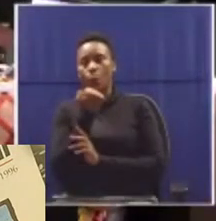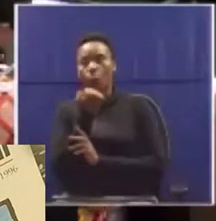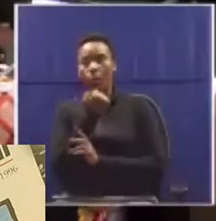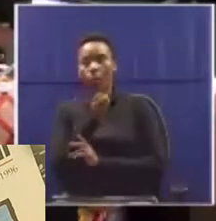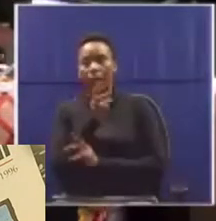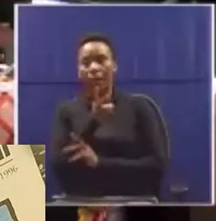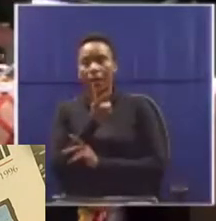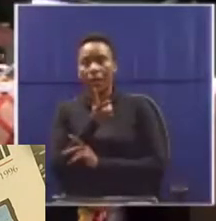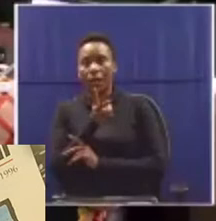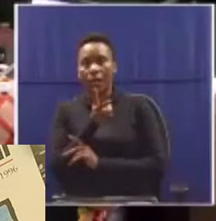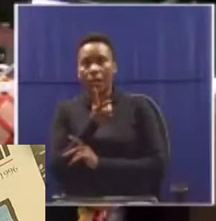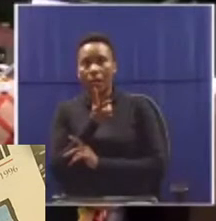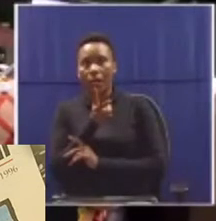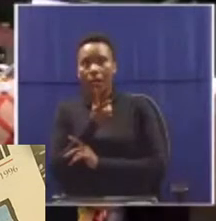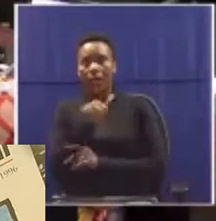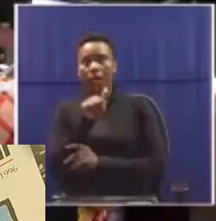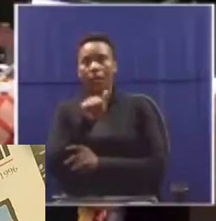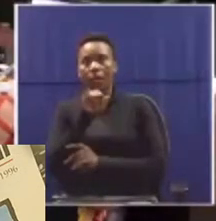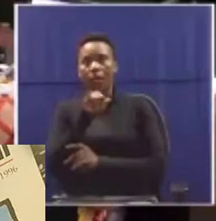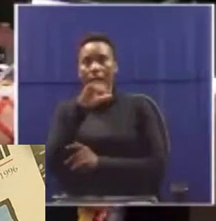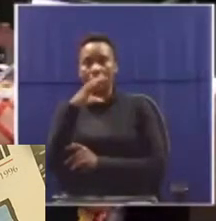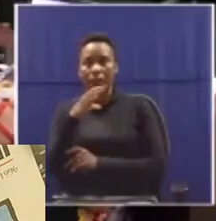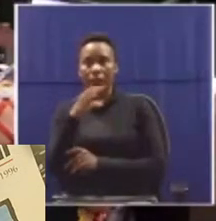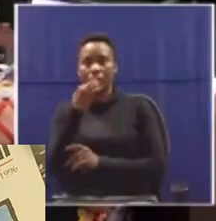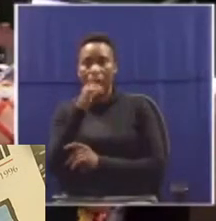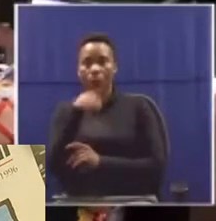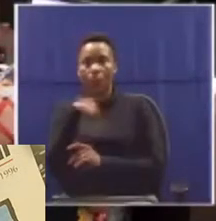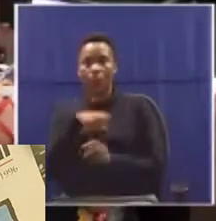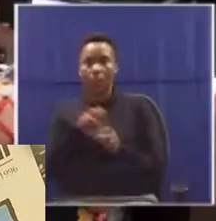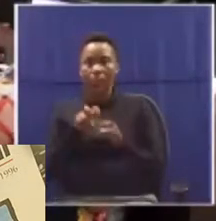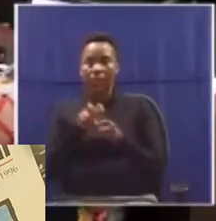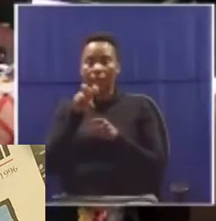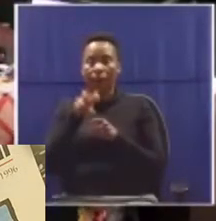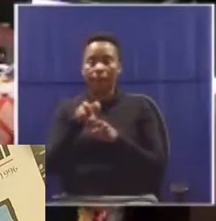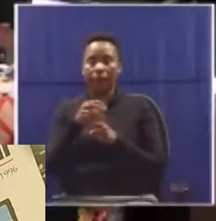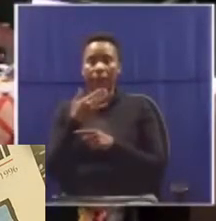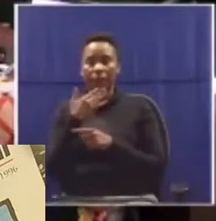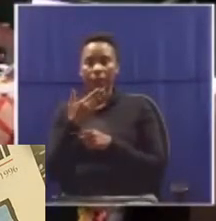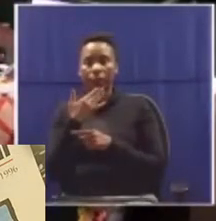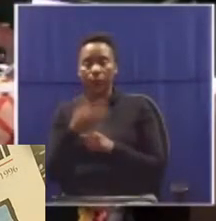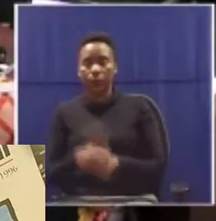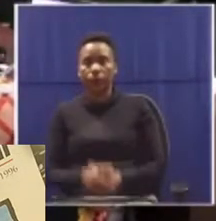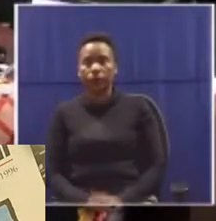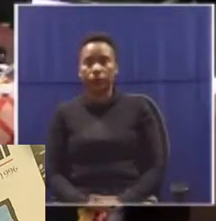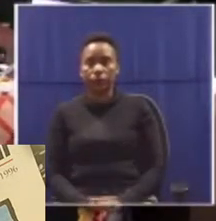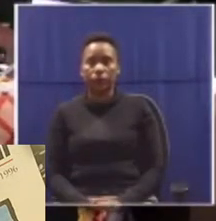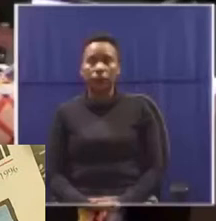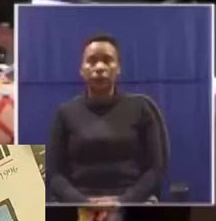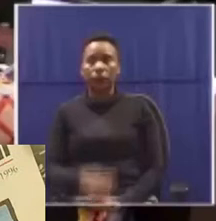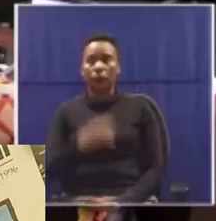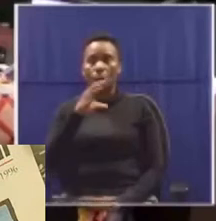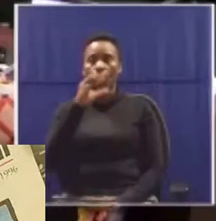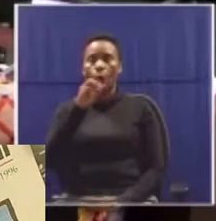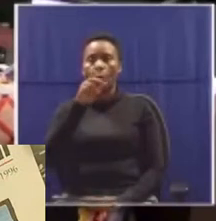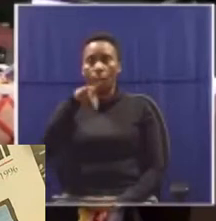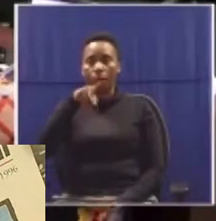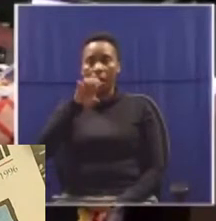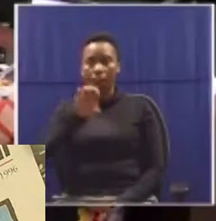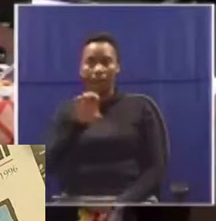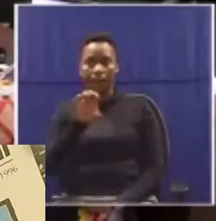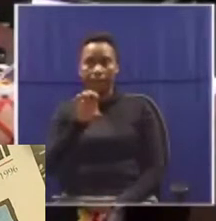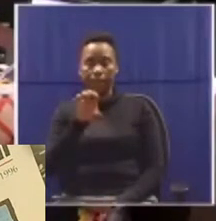African independent Congress thank you and the cope